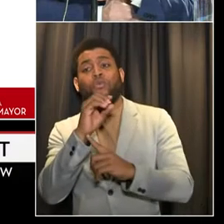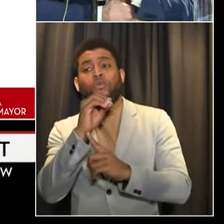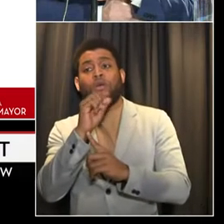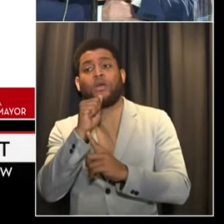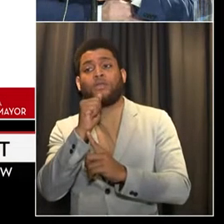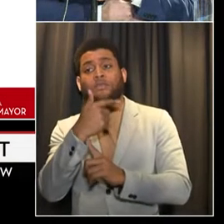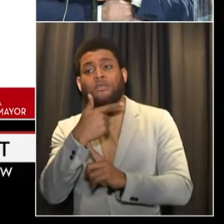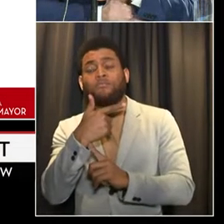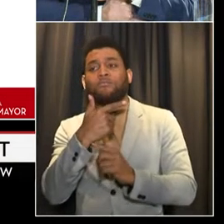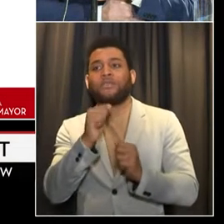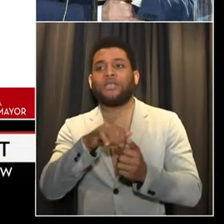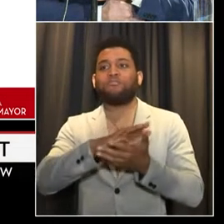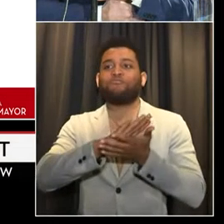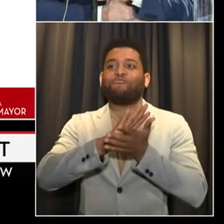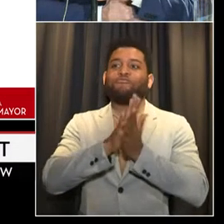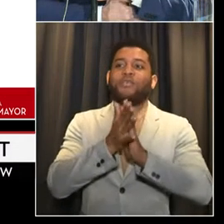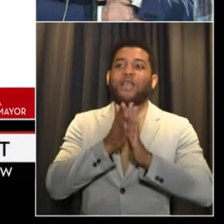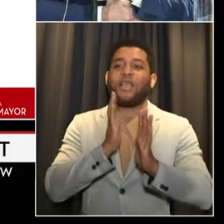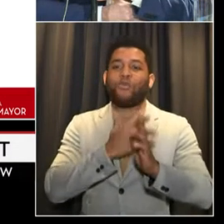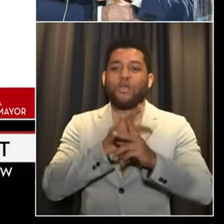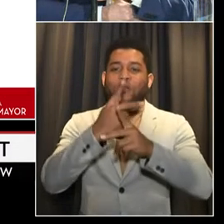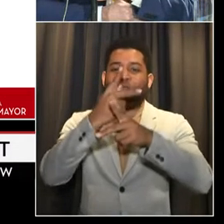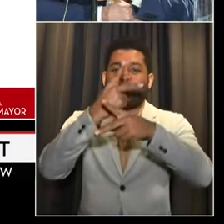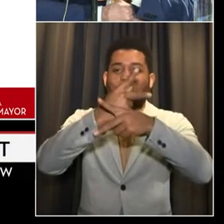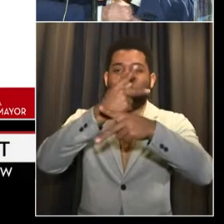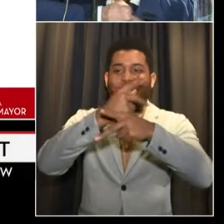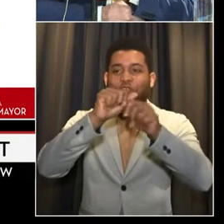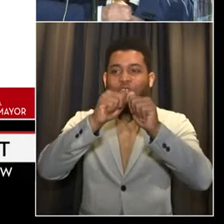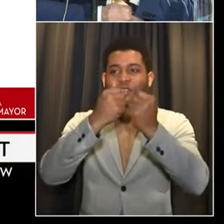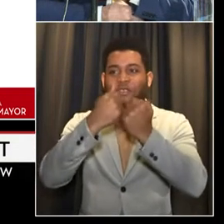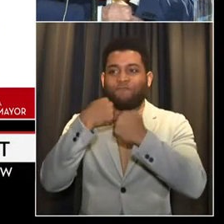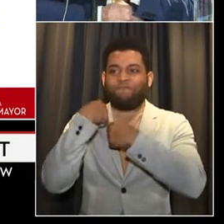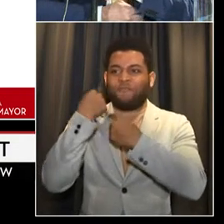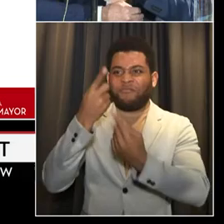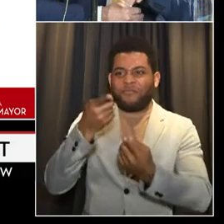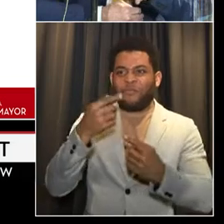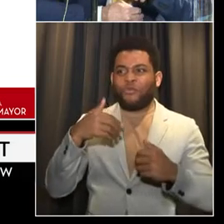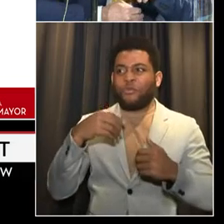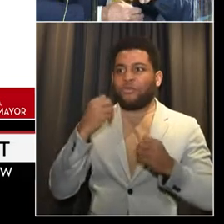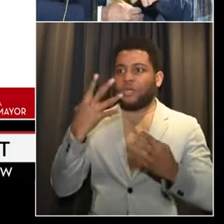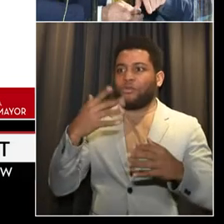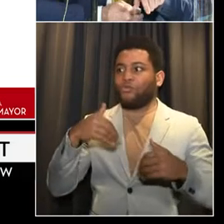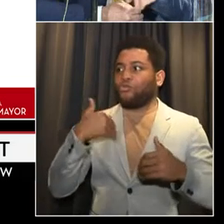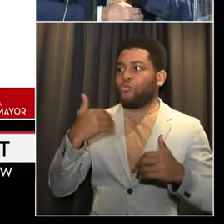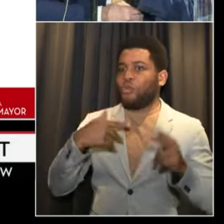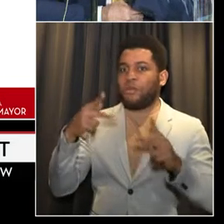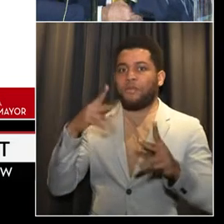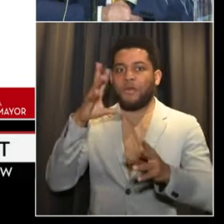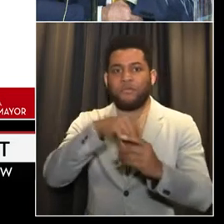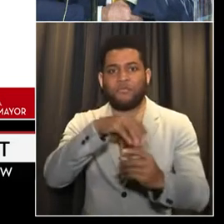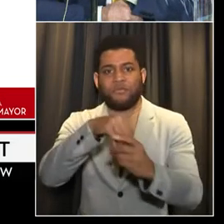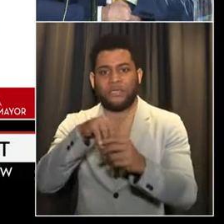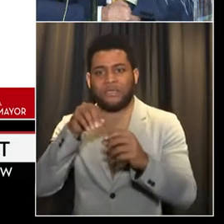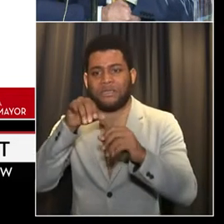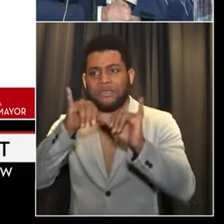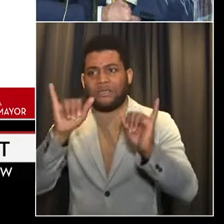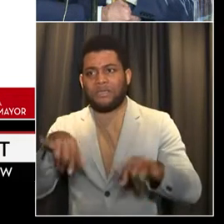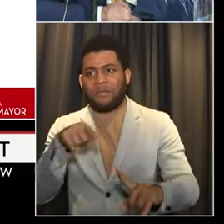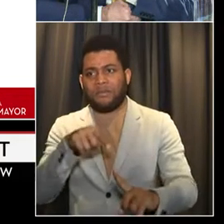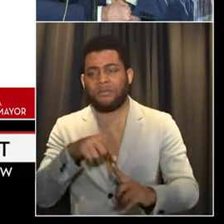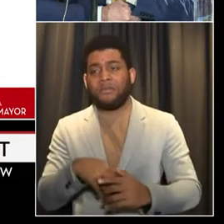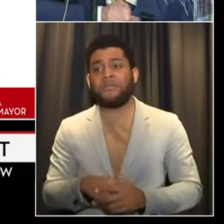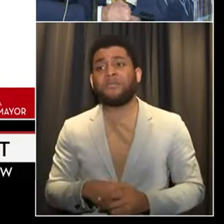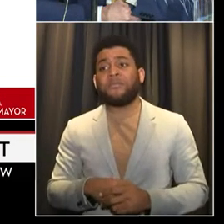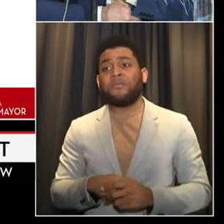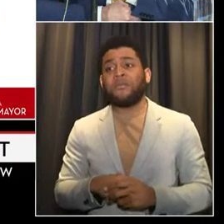supervision agency for many youth that are part of the system. In that the youth who are committing and prosecuted for